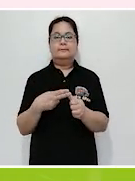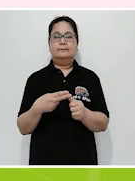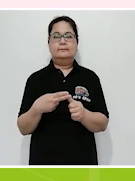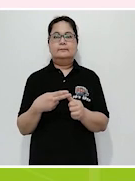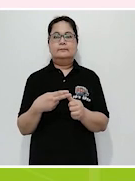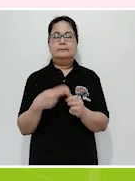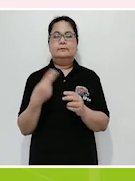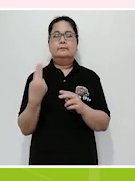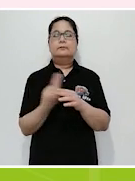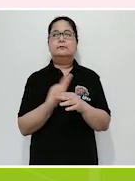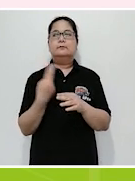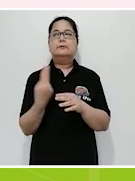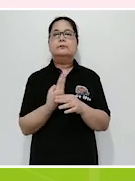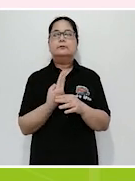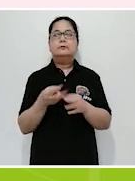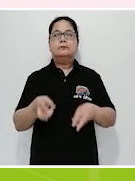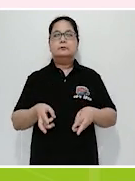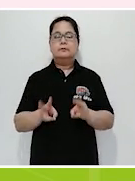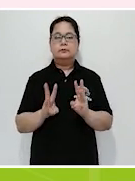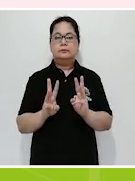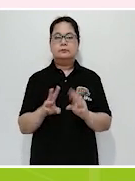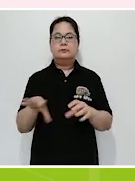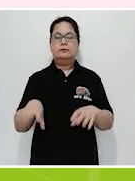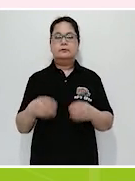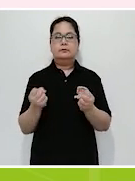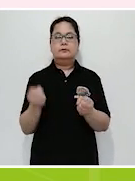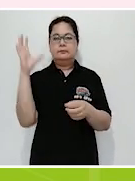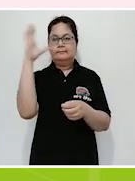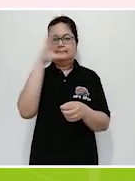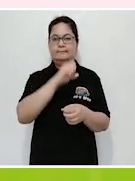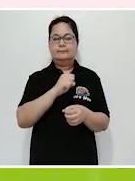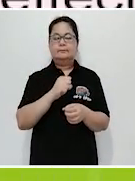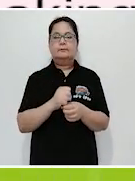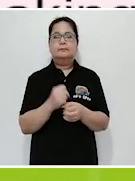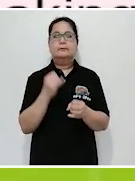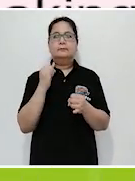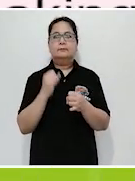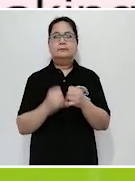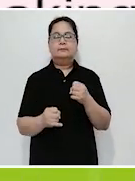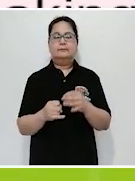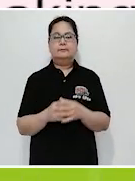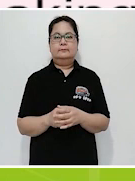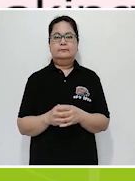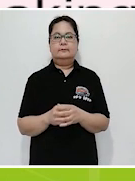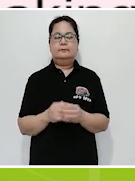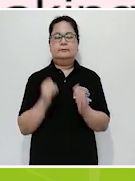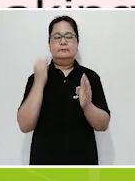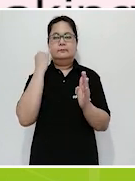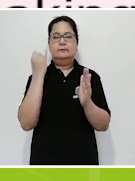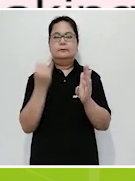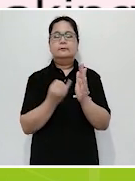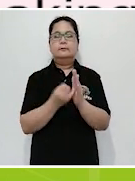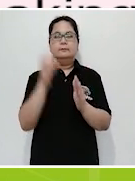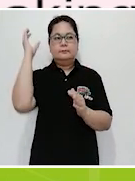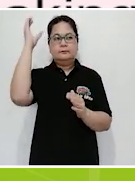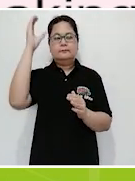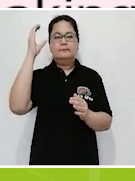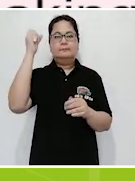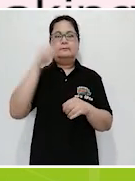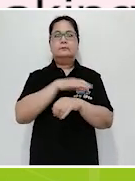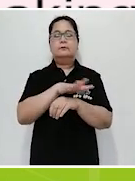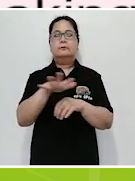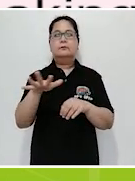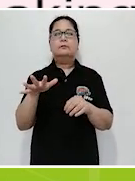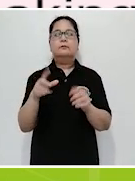Second, use the steps given on how to predict. Lastly, identify the cause and